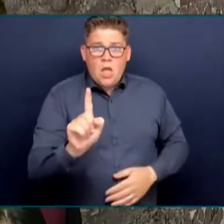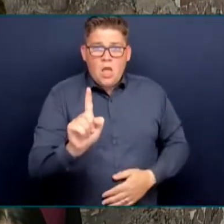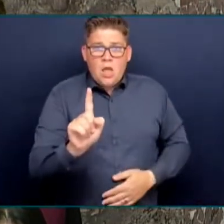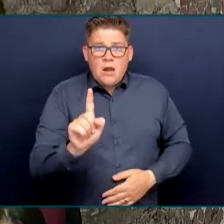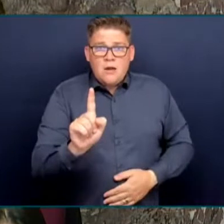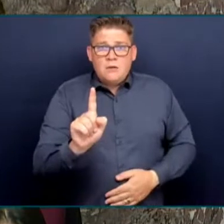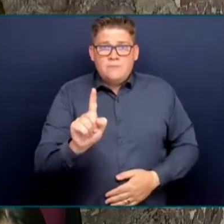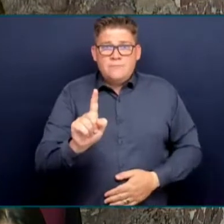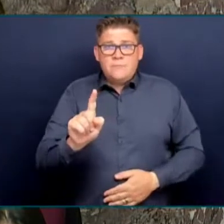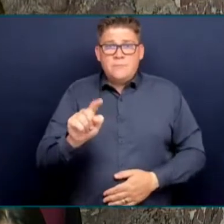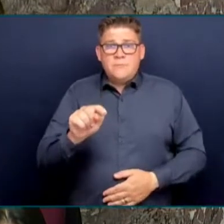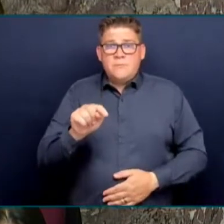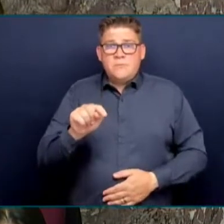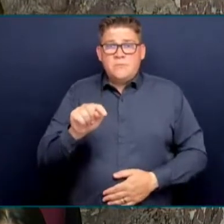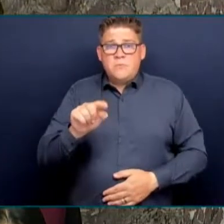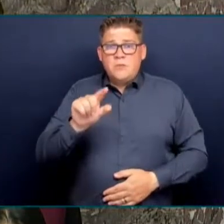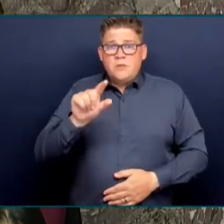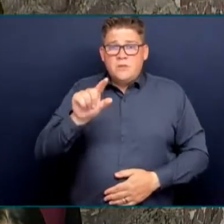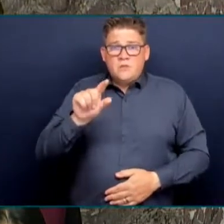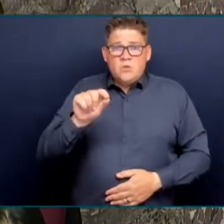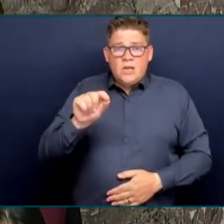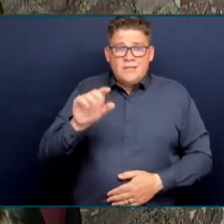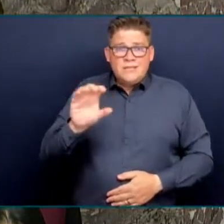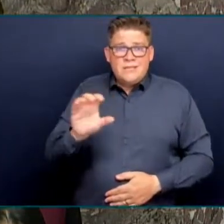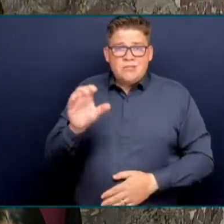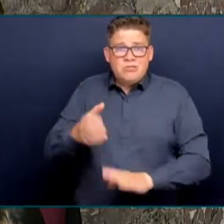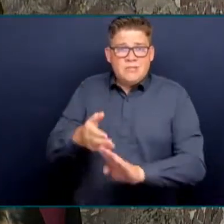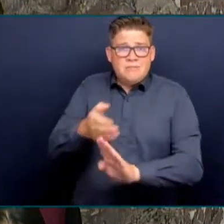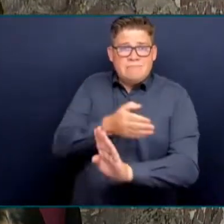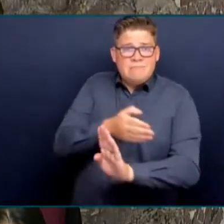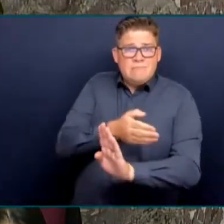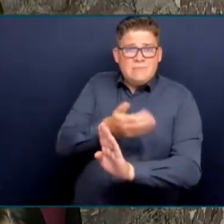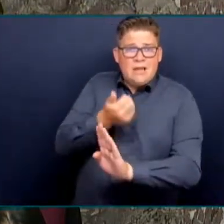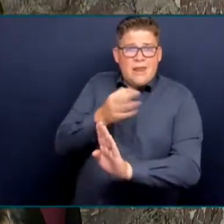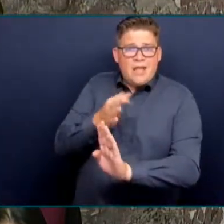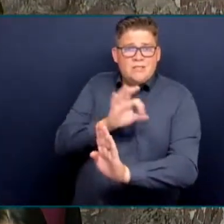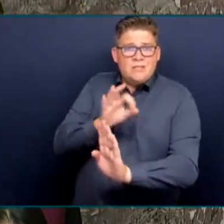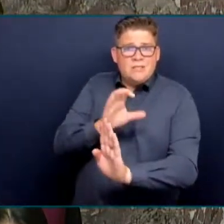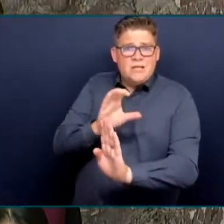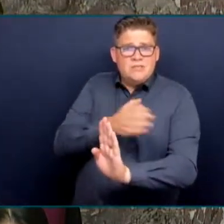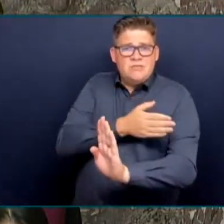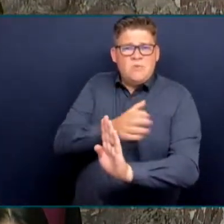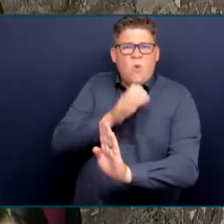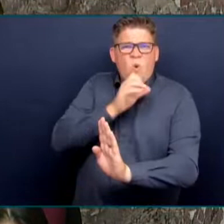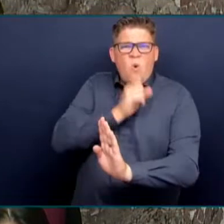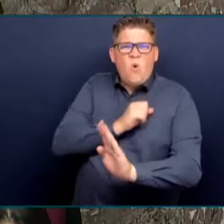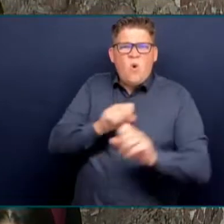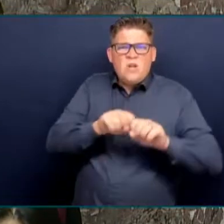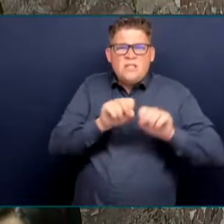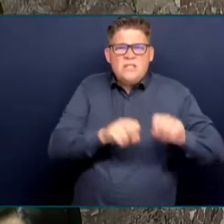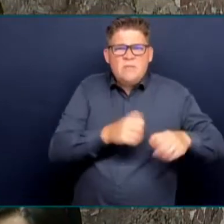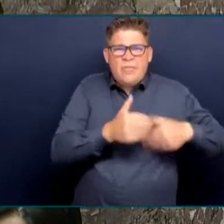in terms of organization, after 16 years, including some of them, with him as Minister of Health.